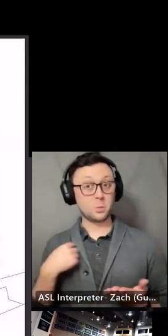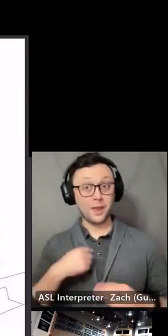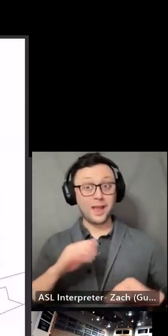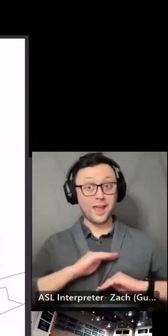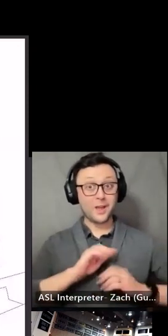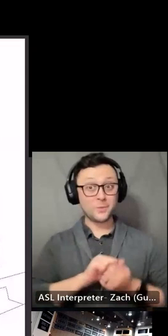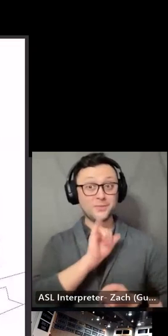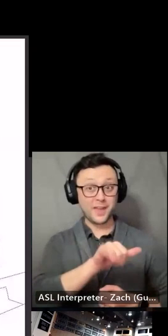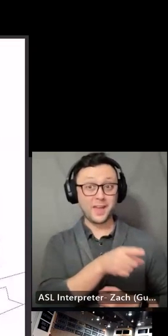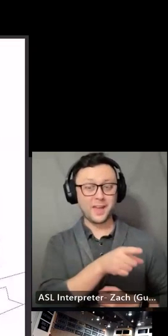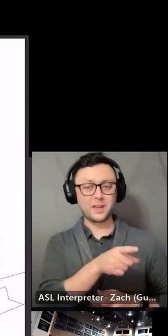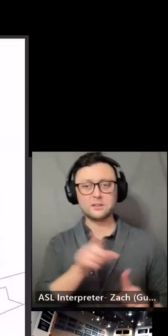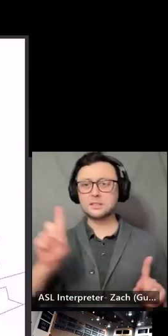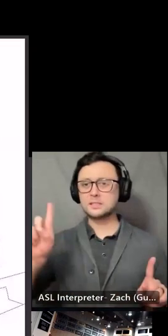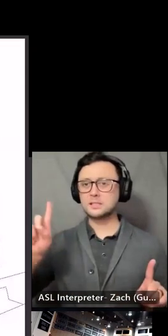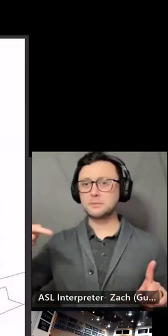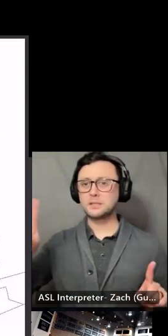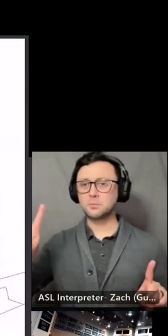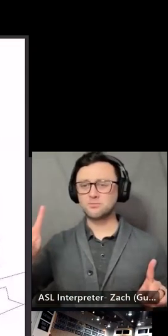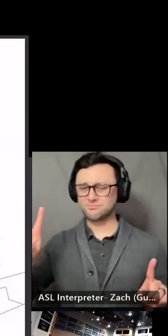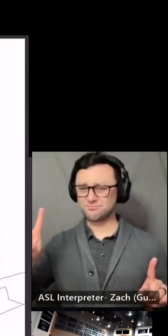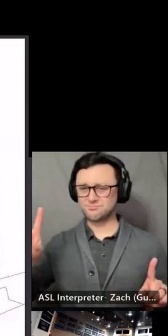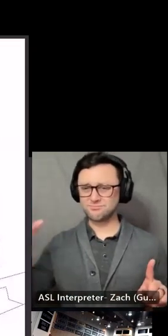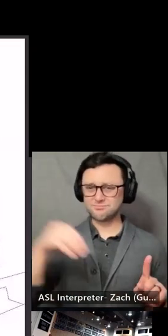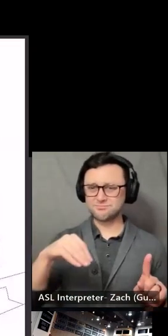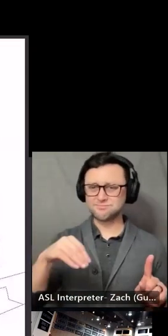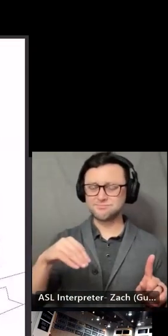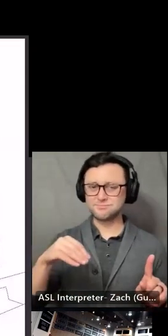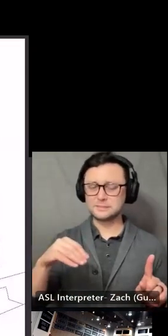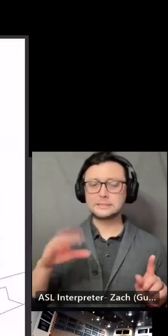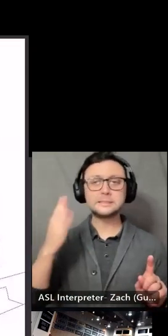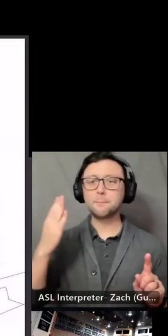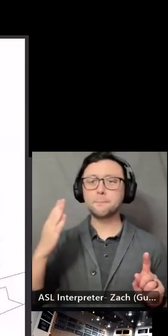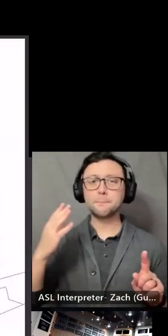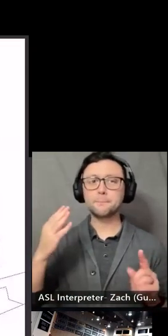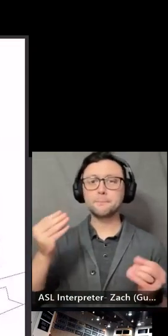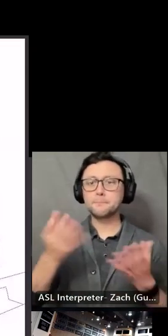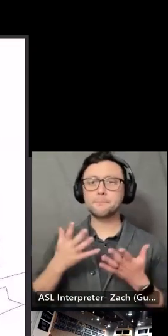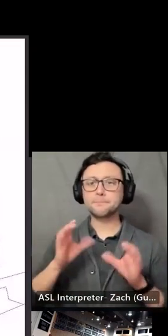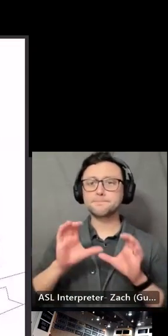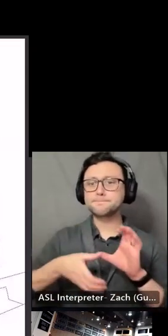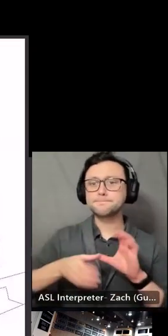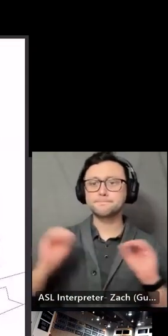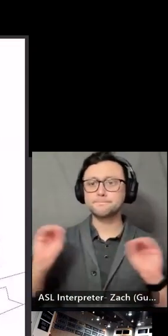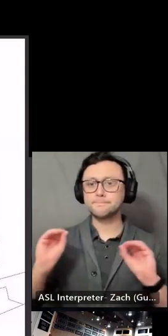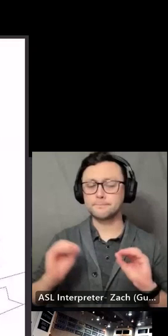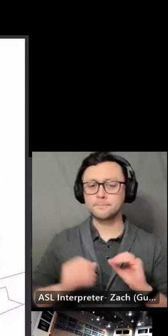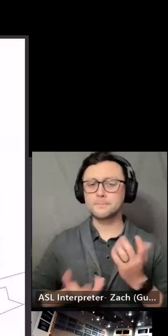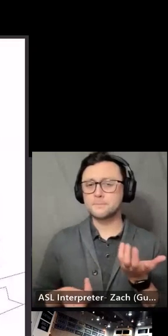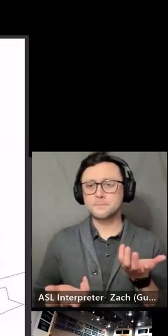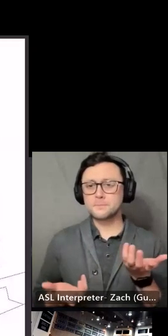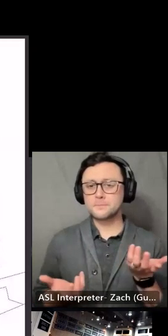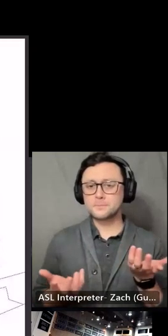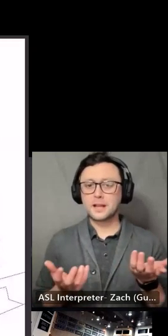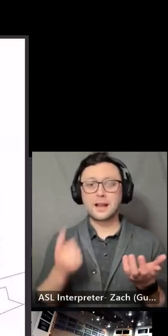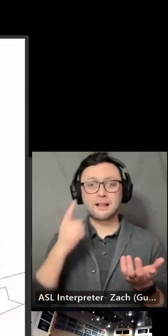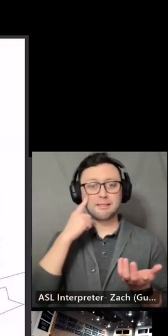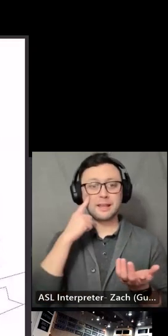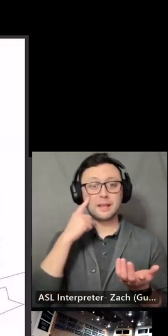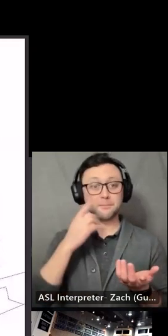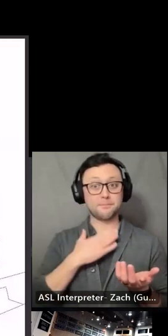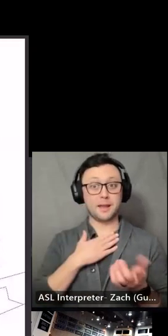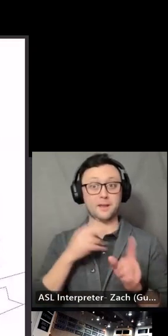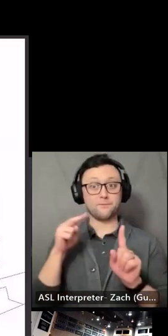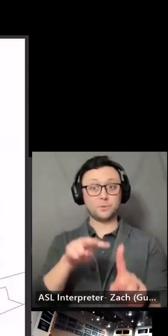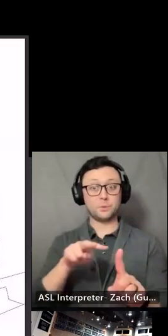So there has clearly been a communication breakdown. And it, in my view, is clearly the city. The